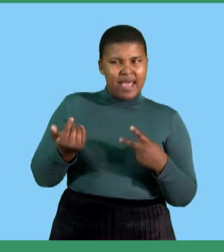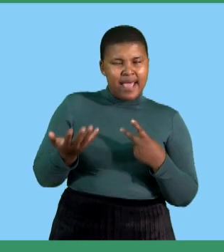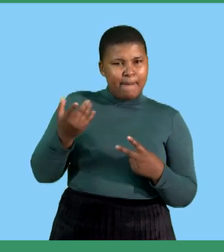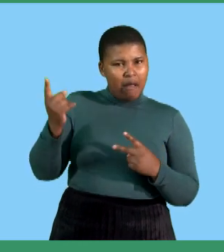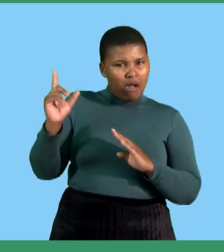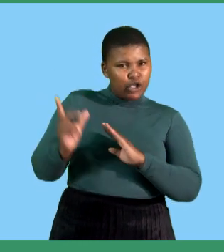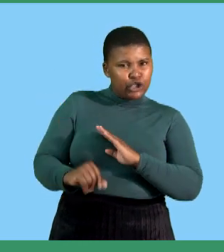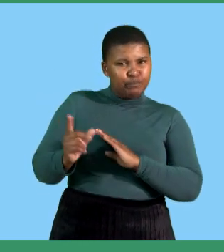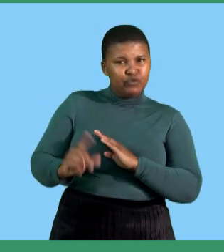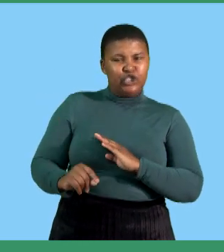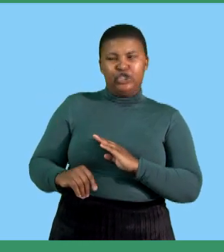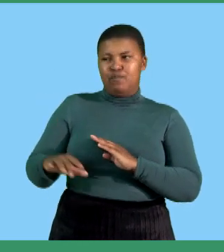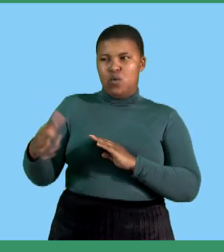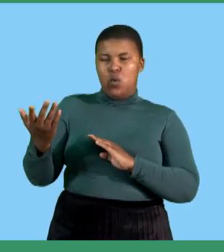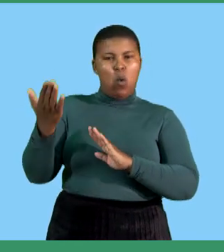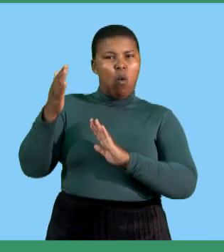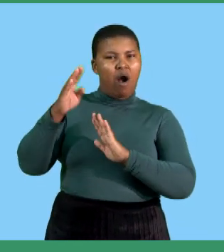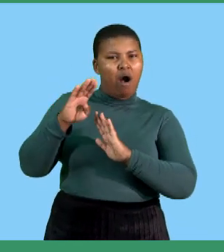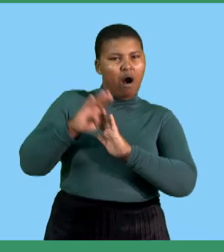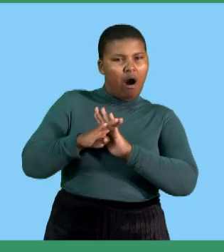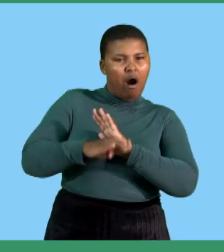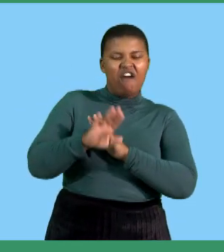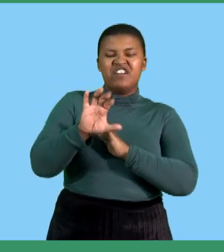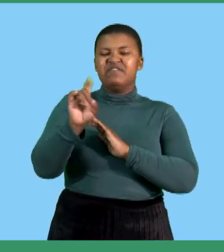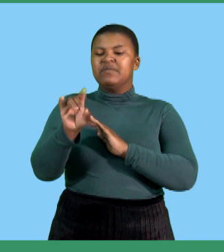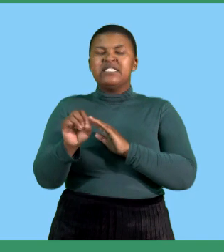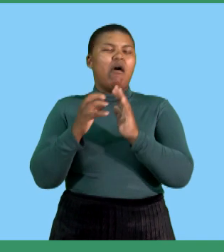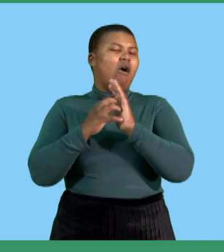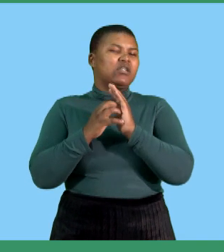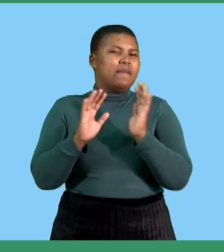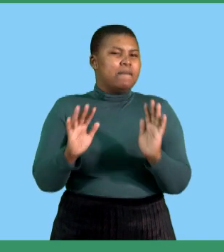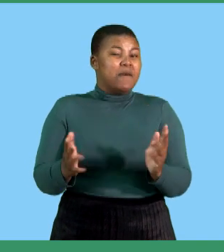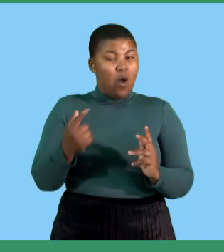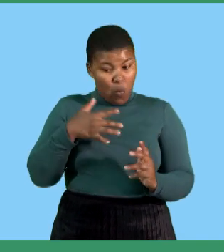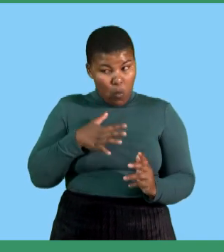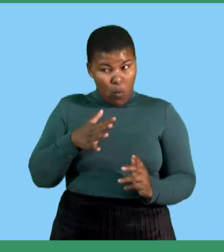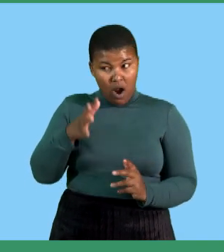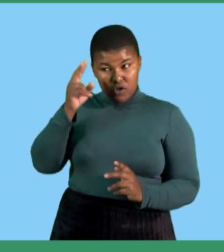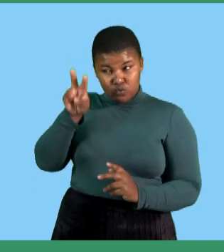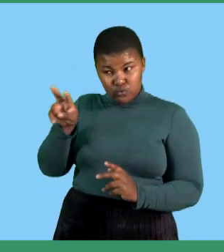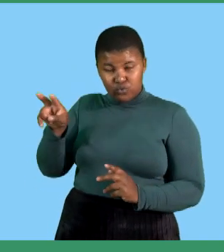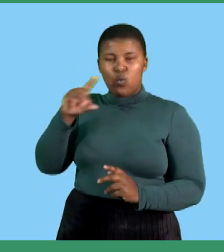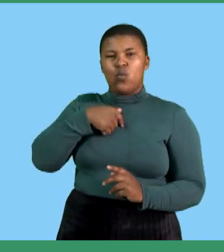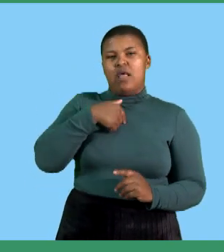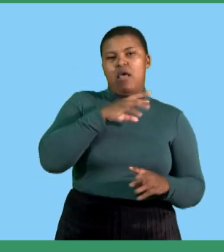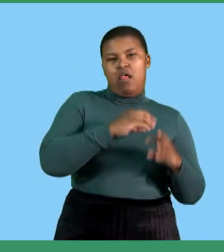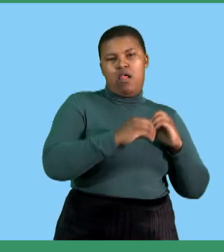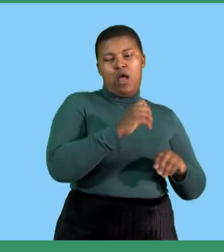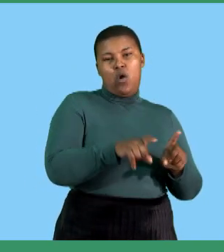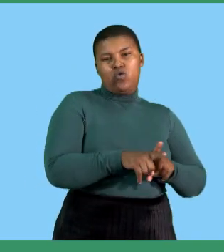If they are having a lower prices or a sale, we want to compete with that. So maybe we'll lower our prices or have a